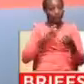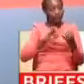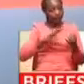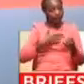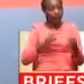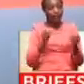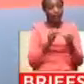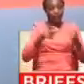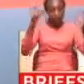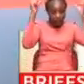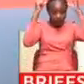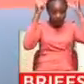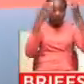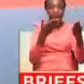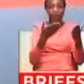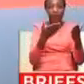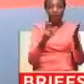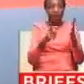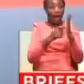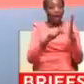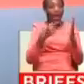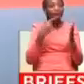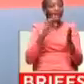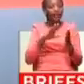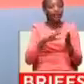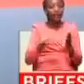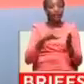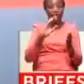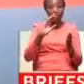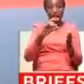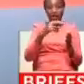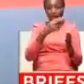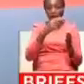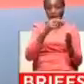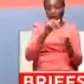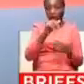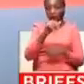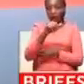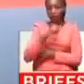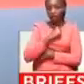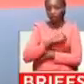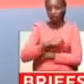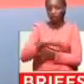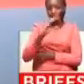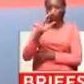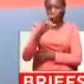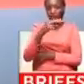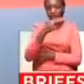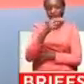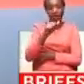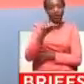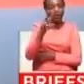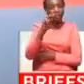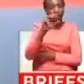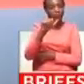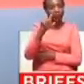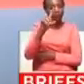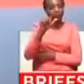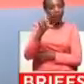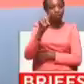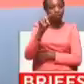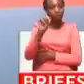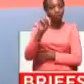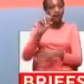And his name is Chameleon. So I don't know, you know, a lot of people know Chameleon, you know, but they have no idea that